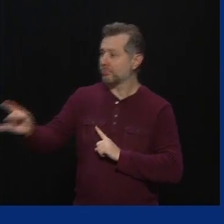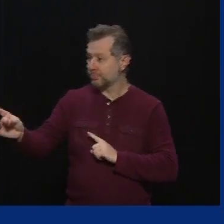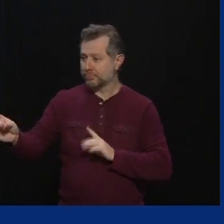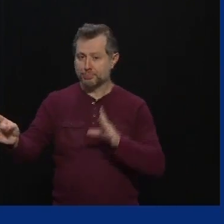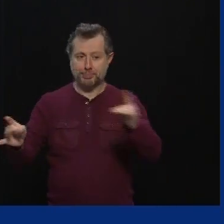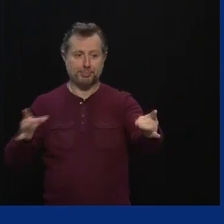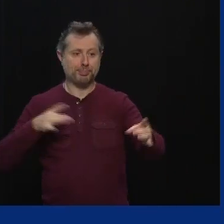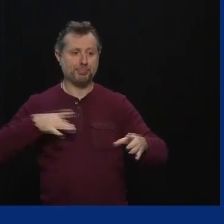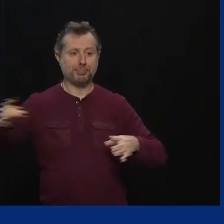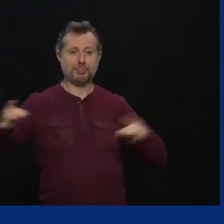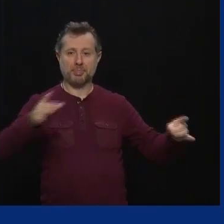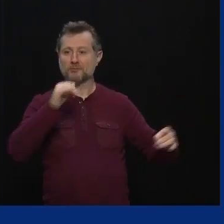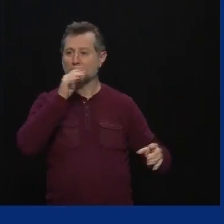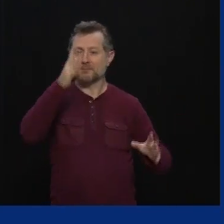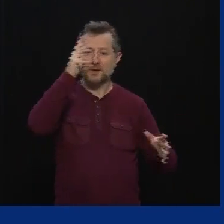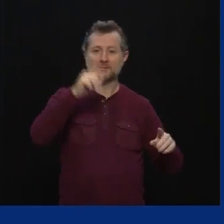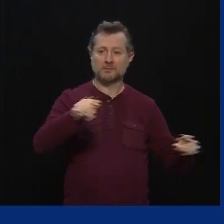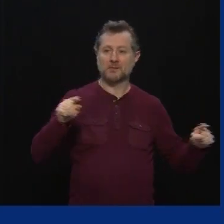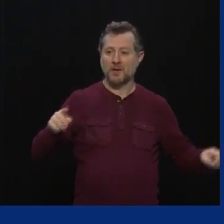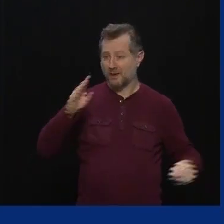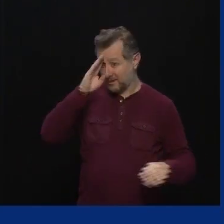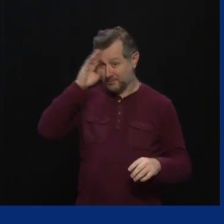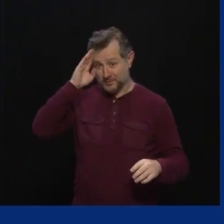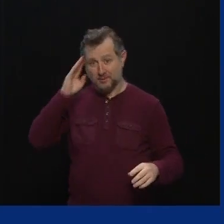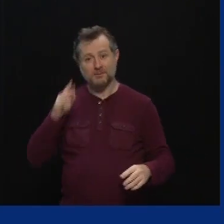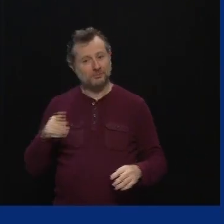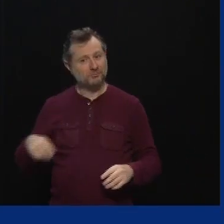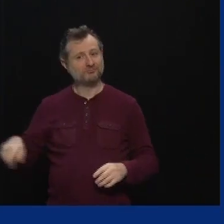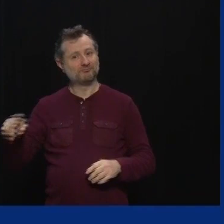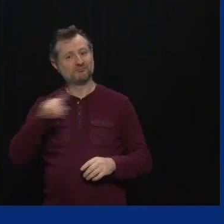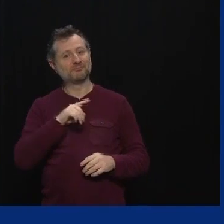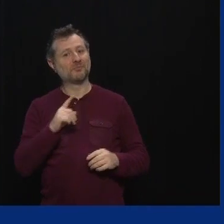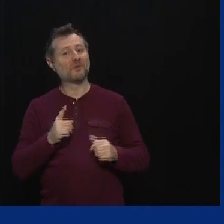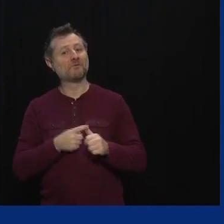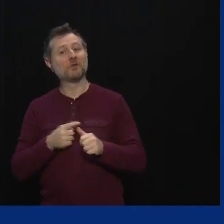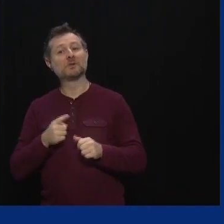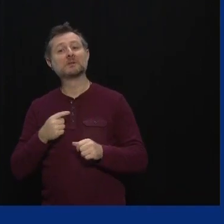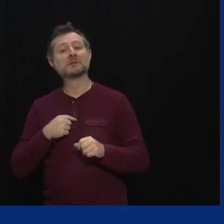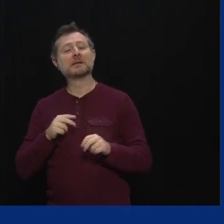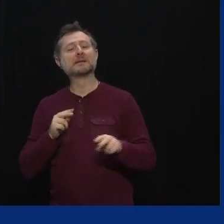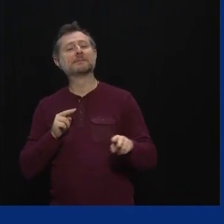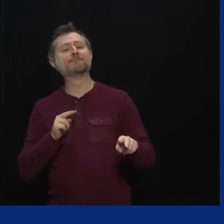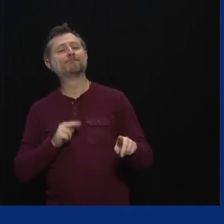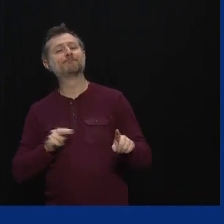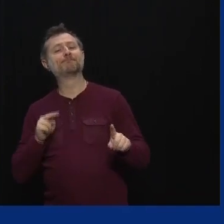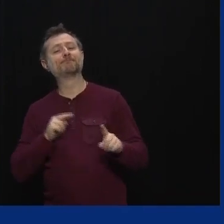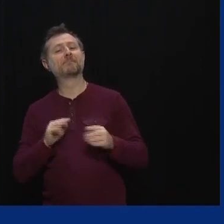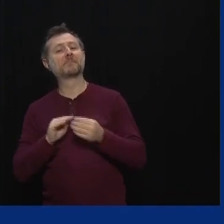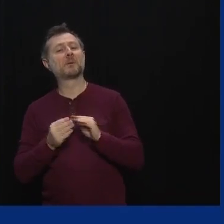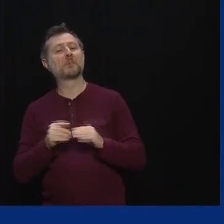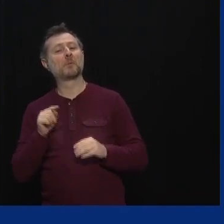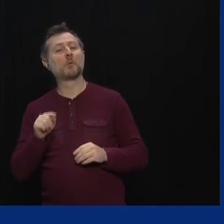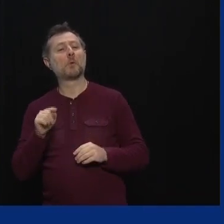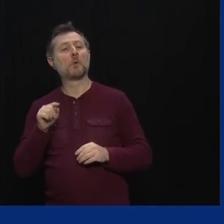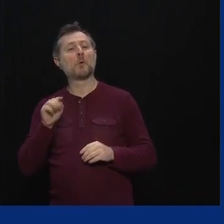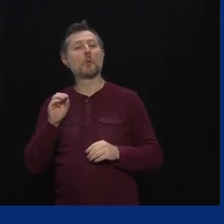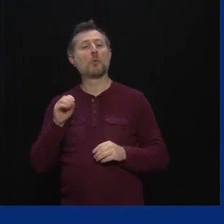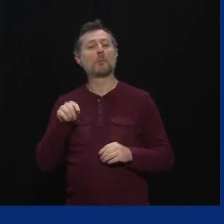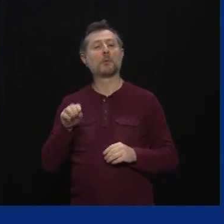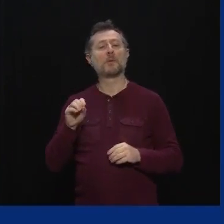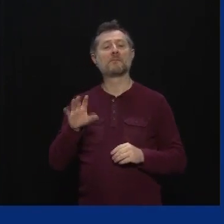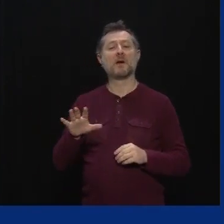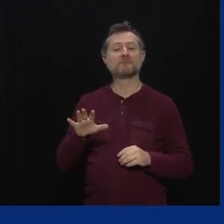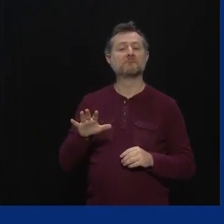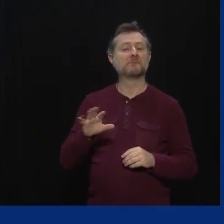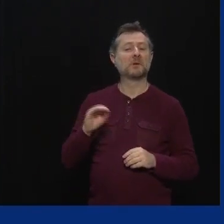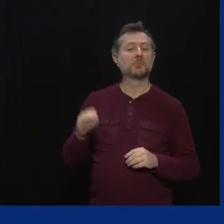about. Hospitalizations, though, we first started tracking this for about 0.05%. That is a